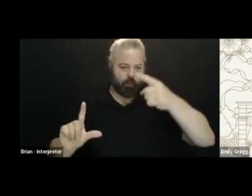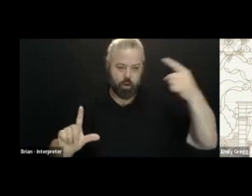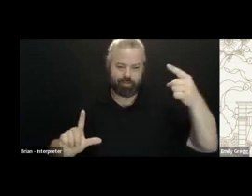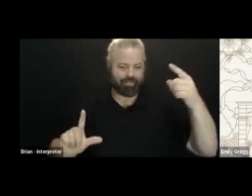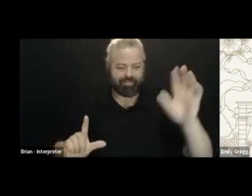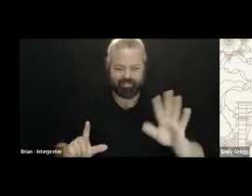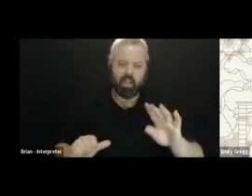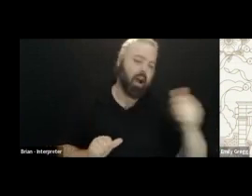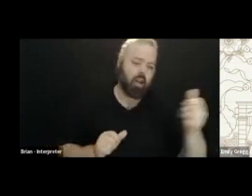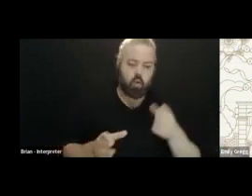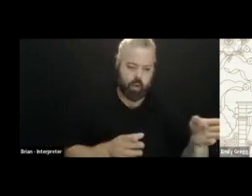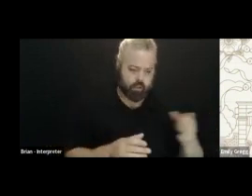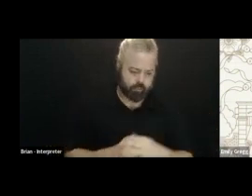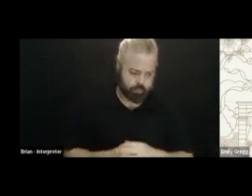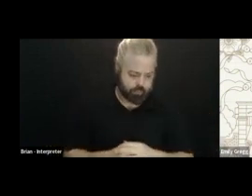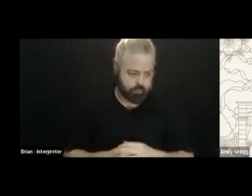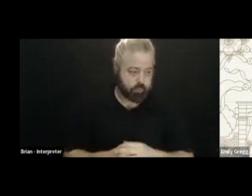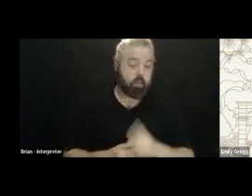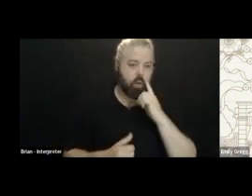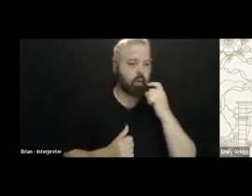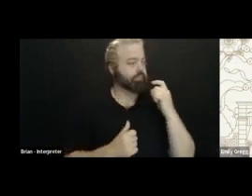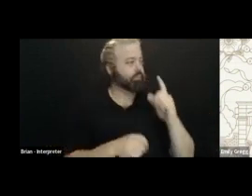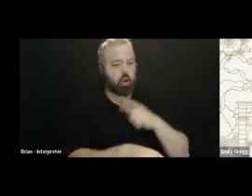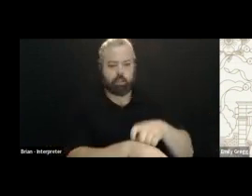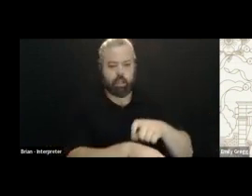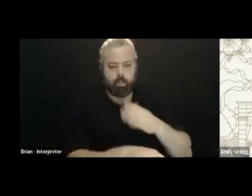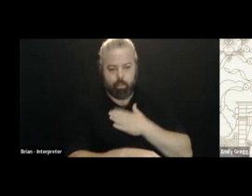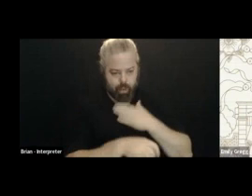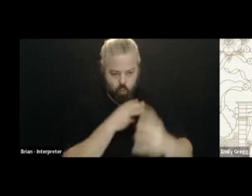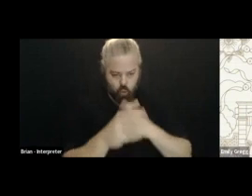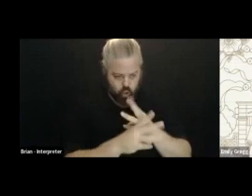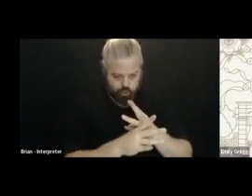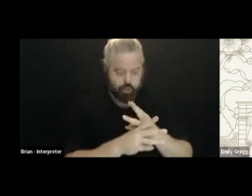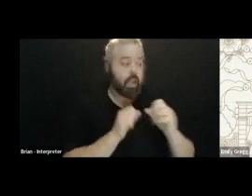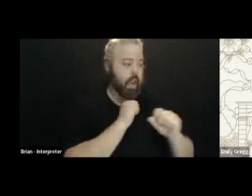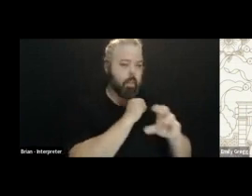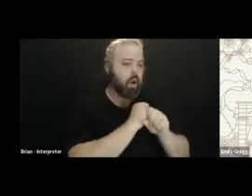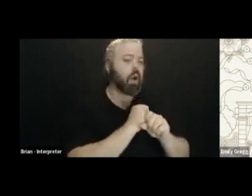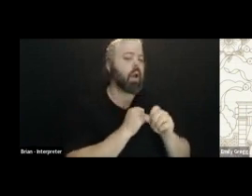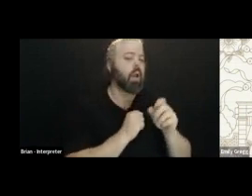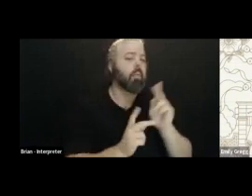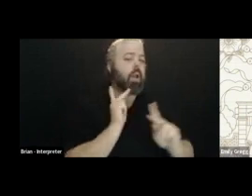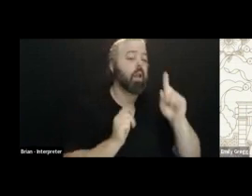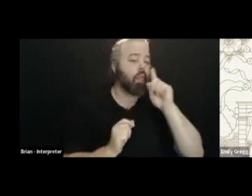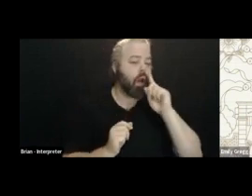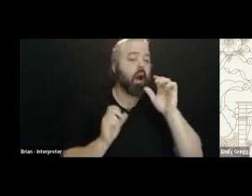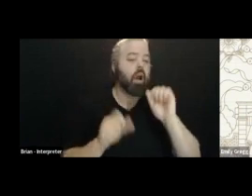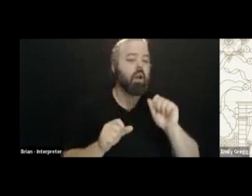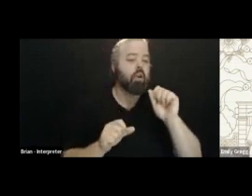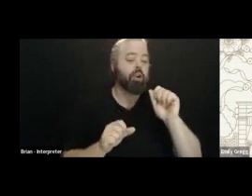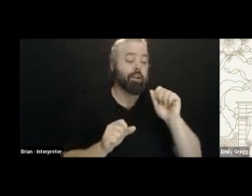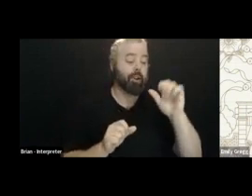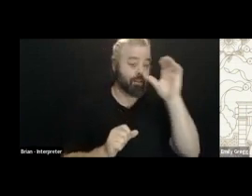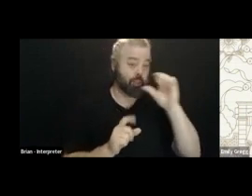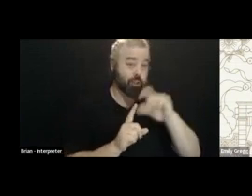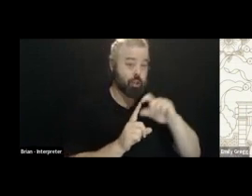For a long time, at least in my world, there was sort of the school of thought in marketing that you could hide search terms within alt text. I have